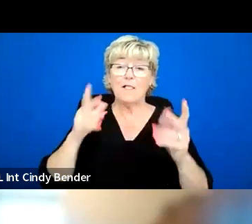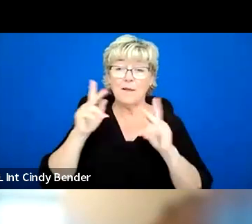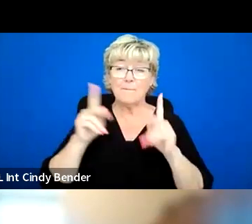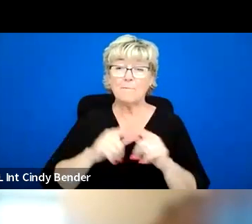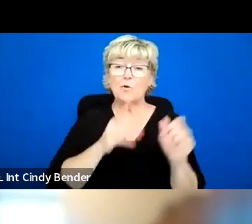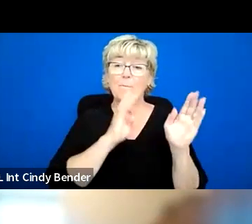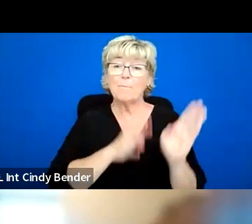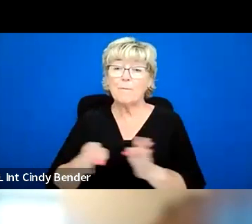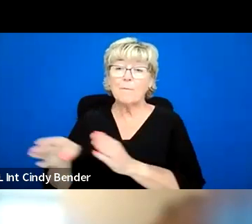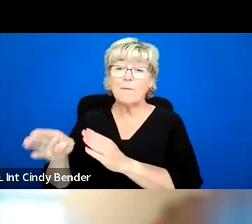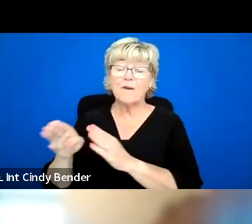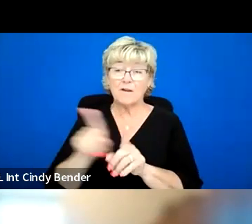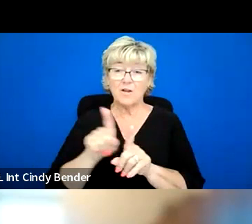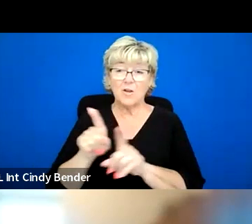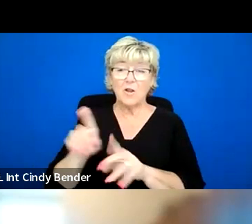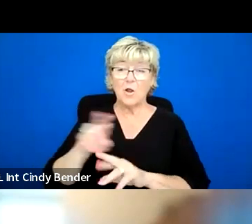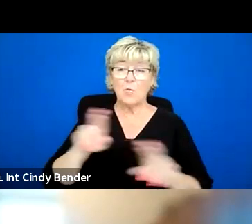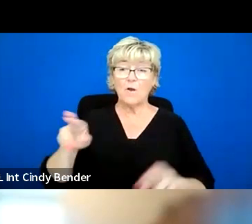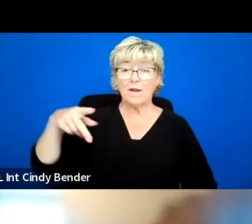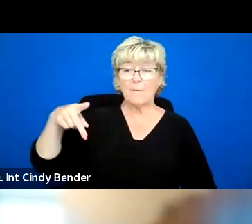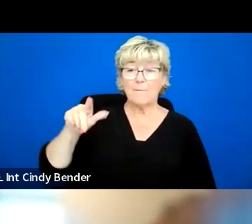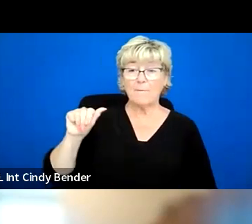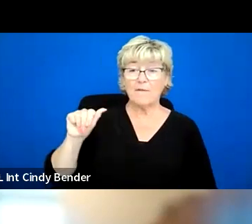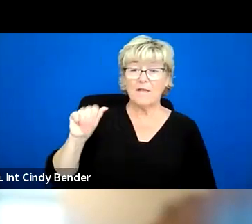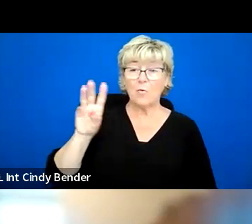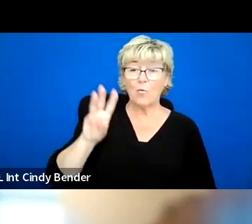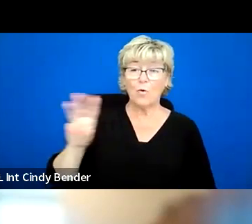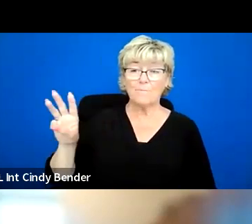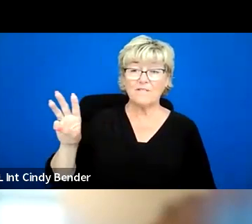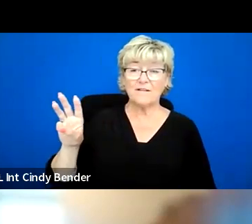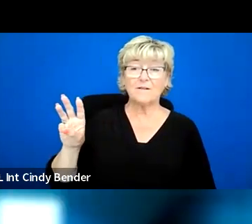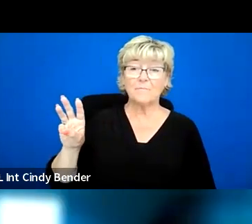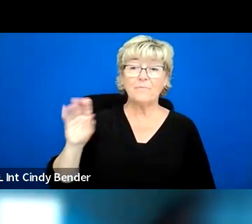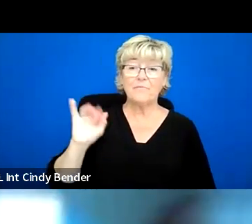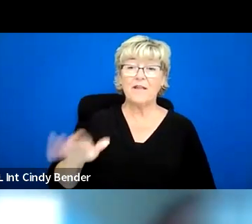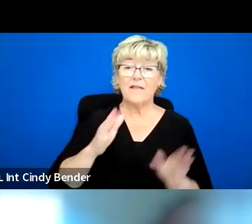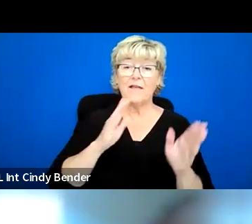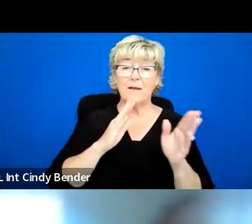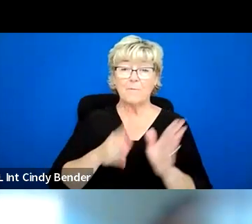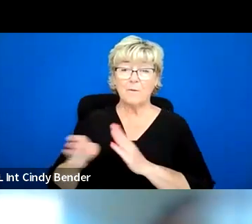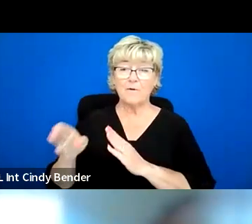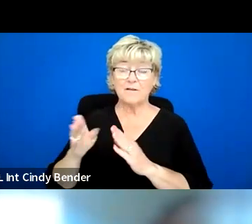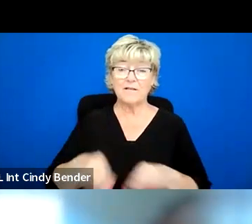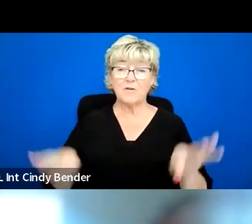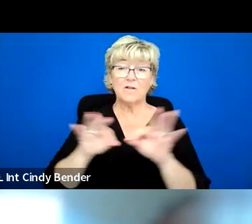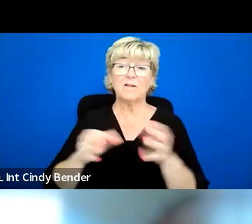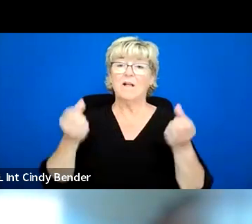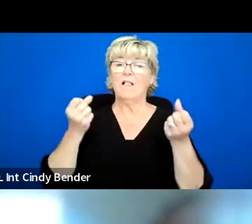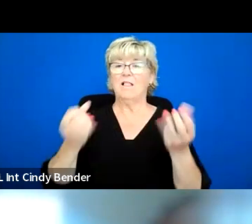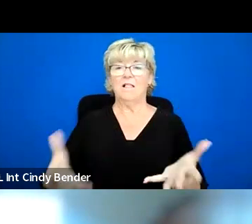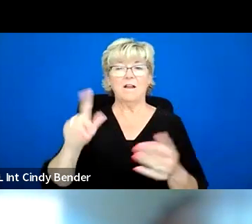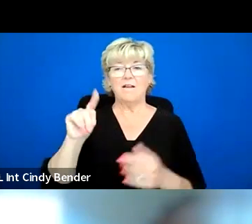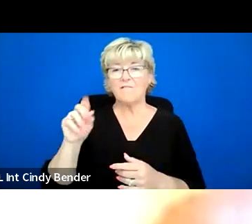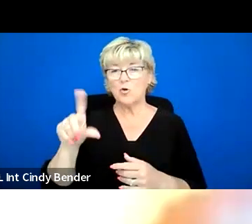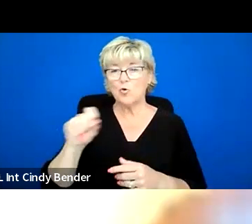prepare, as well as our Ready PA website. So that preparation is important. There's a lot of tools out there.